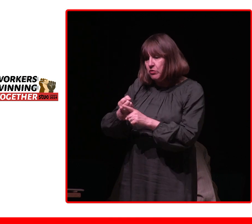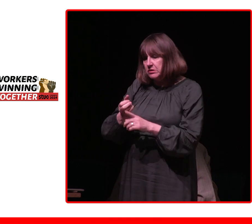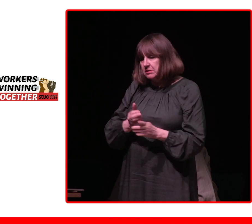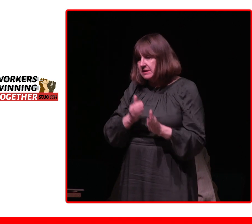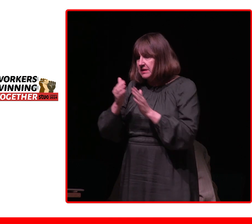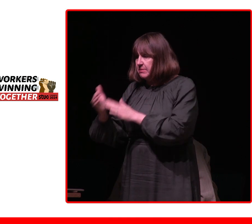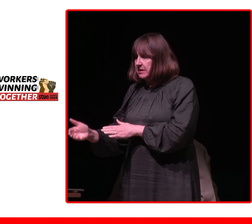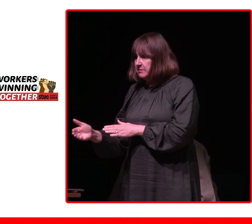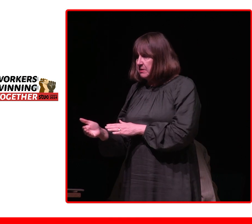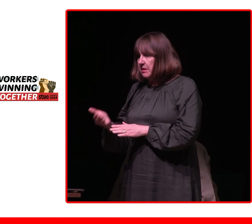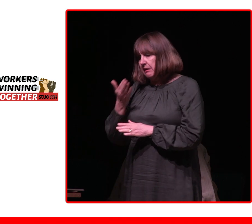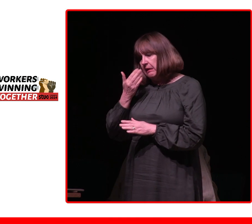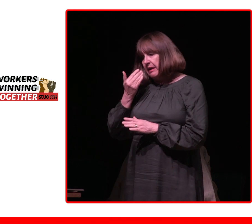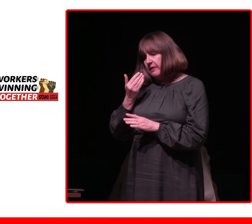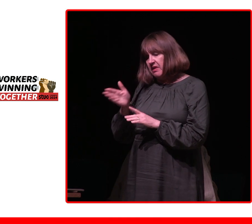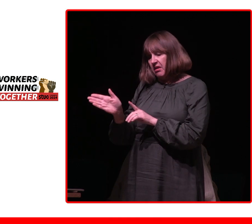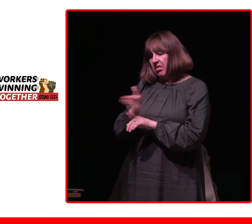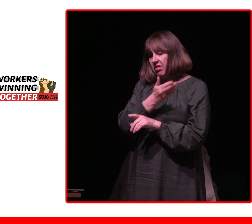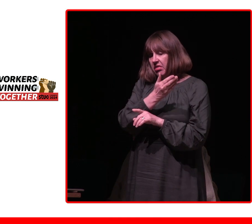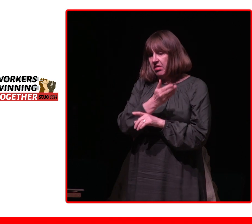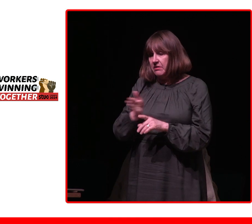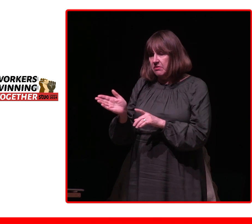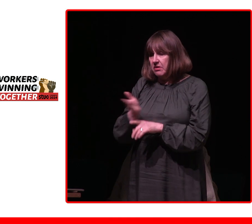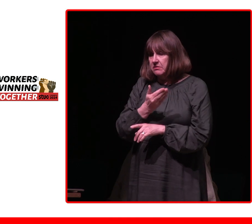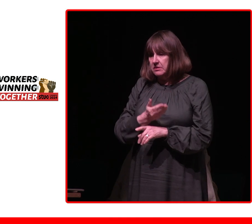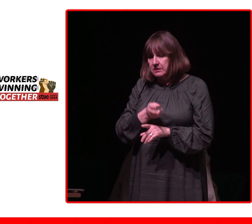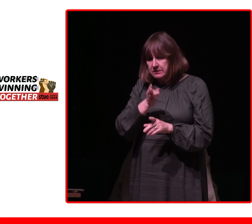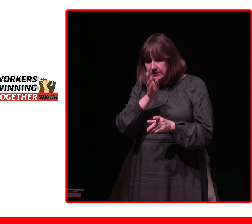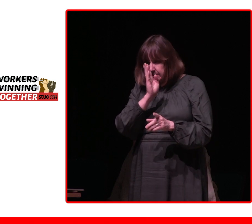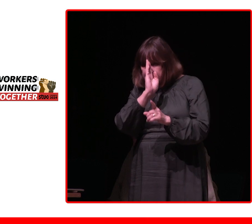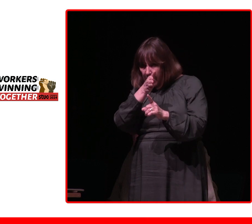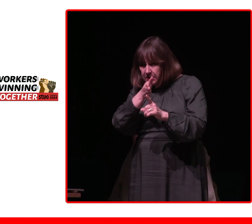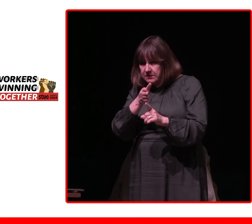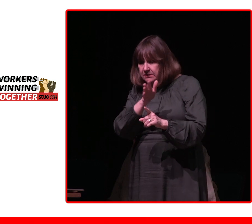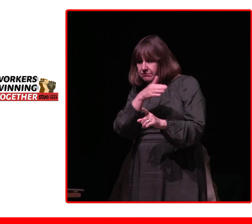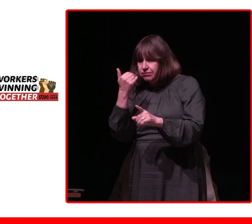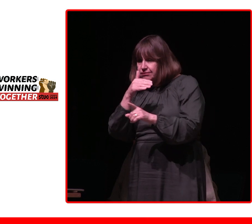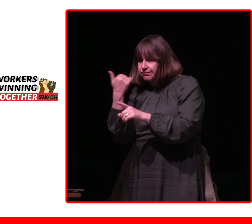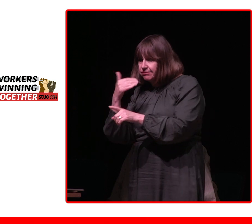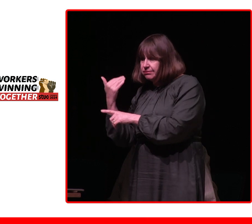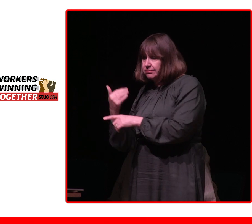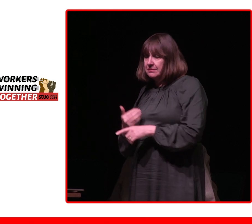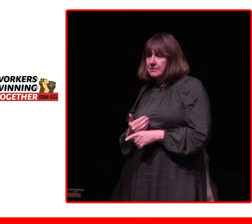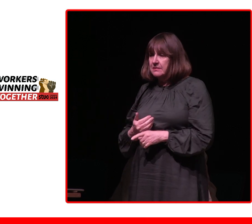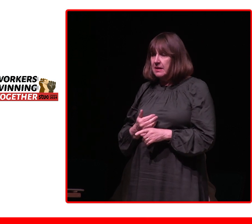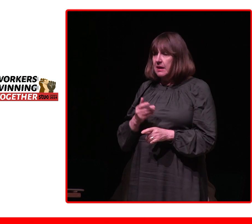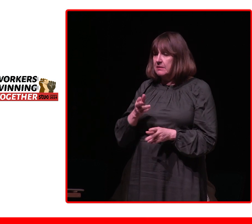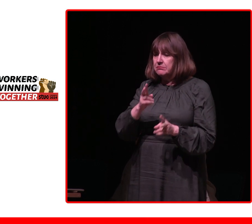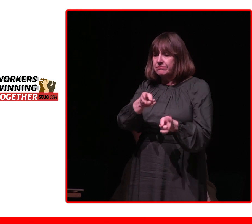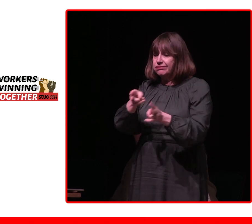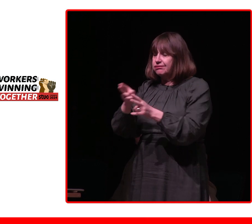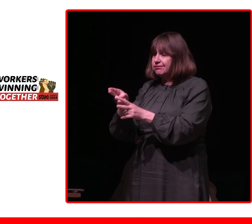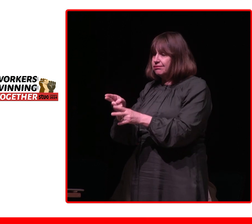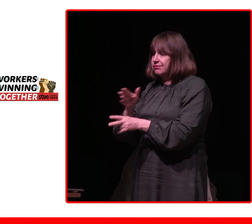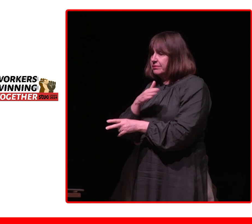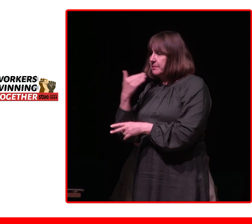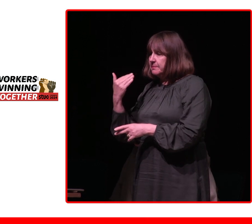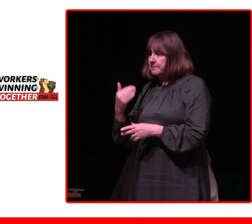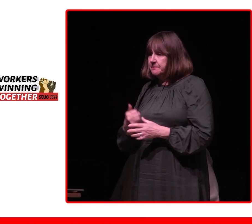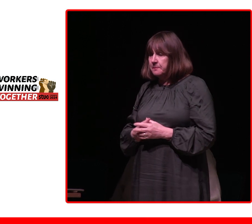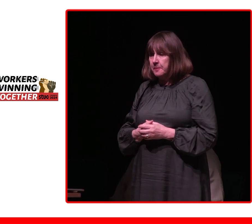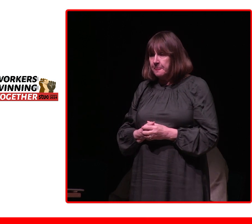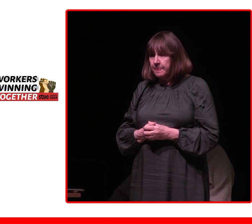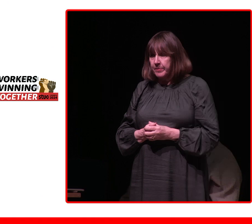cleansing continues. Targeted assassinations, murders and indiscriminate slaughter continues.